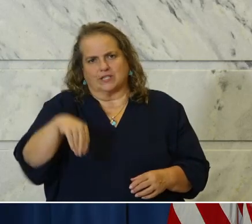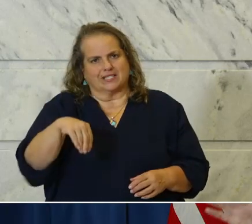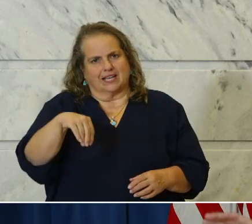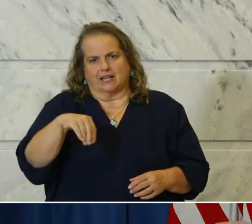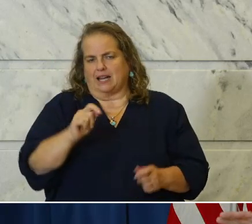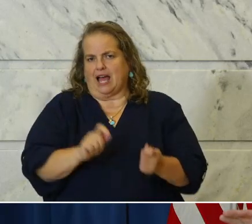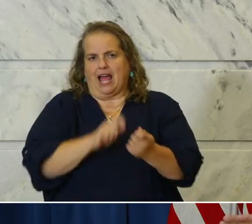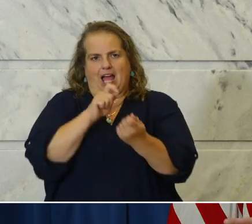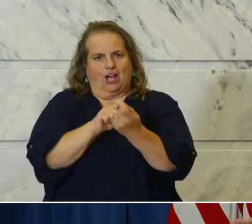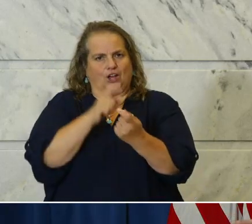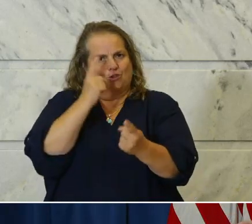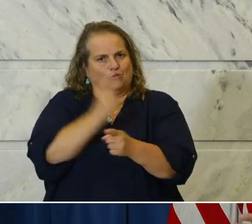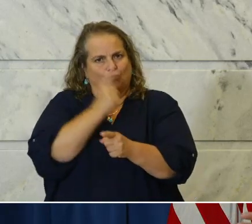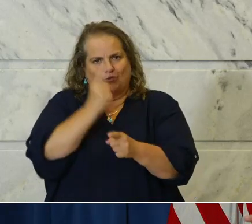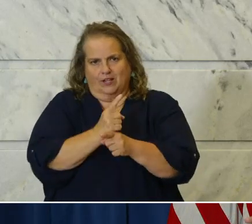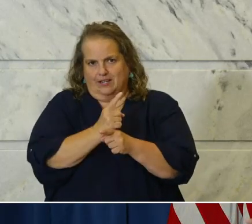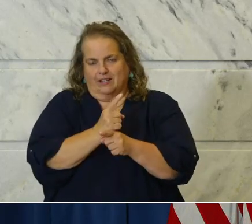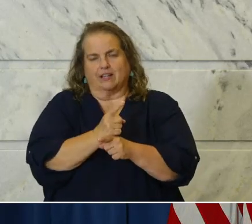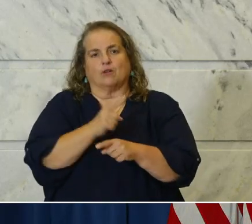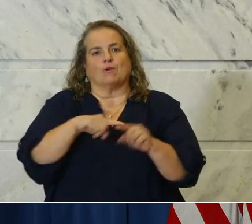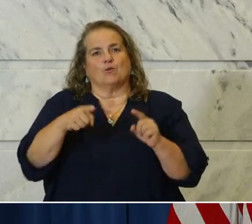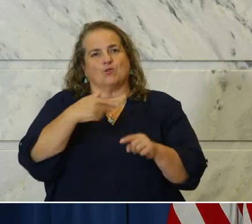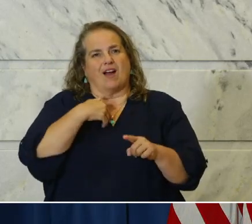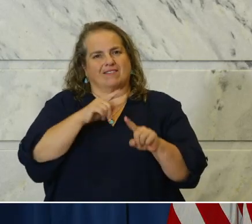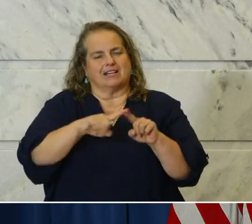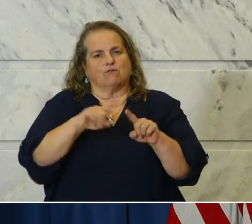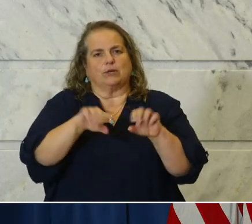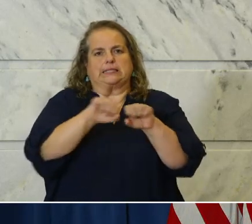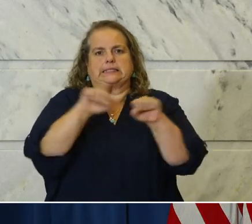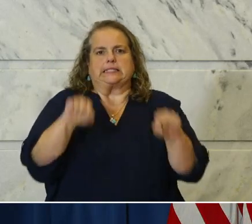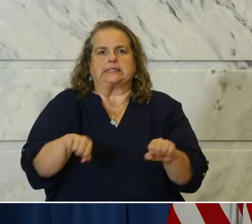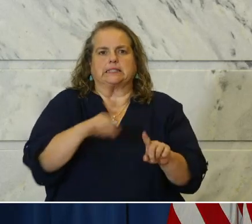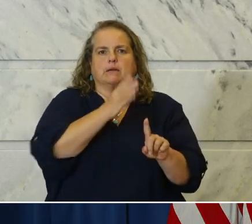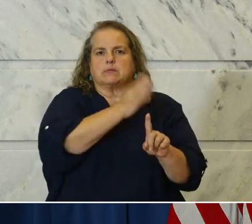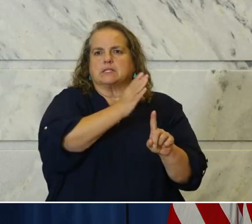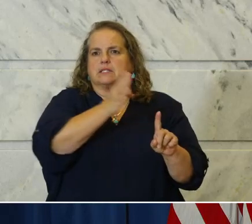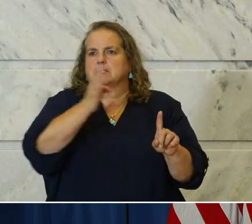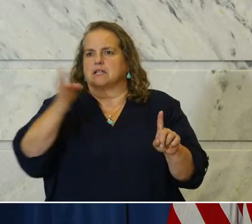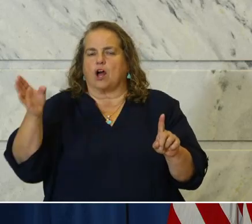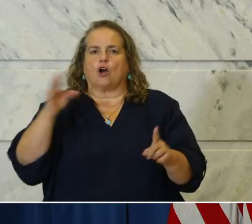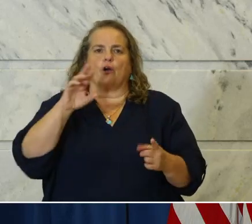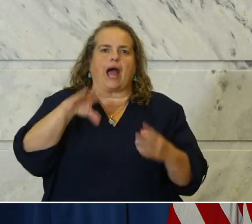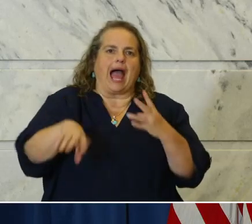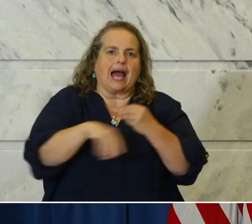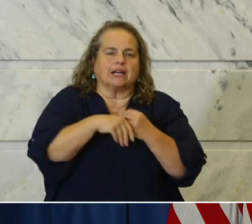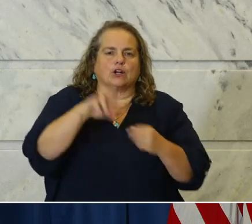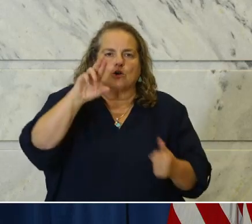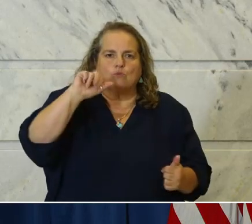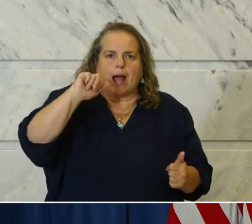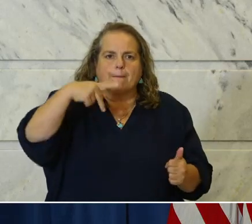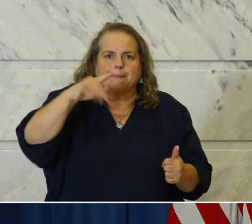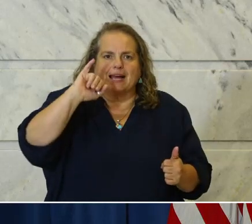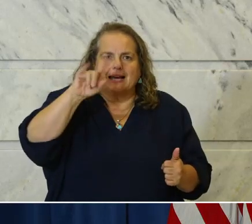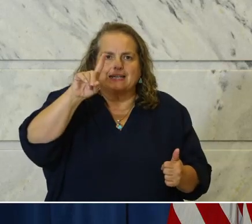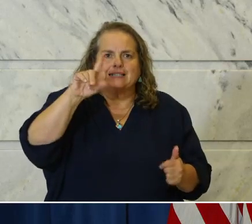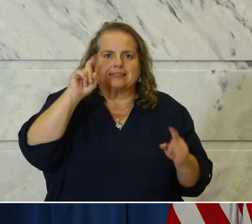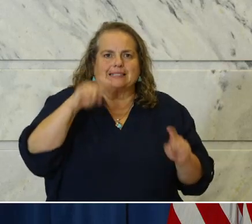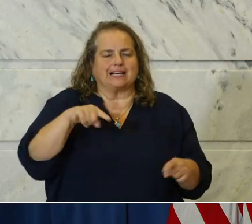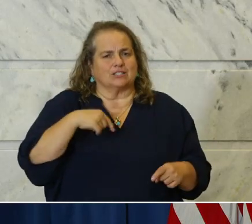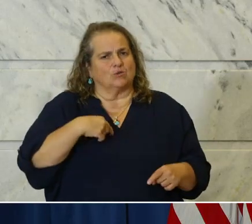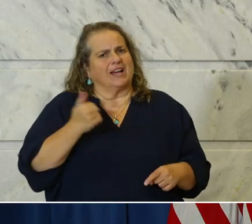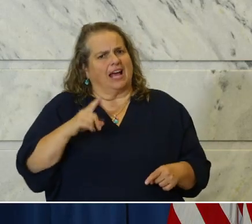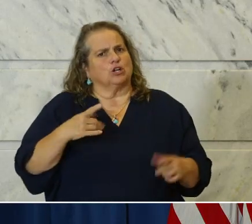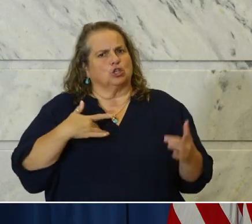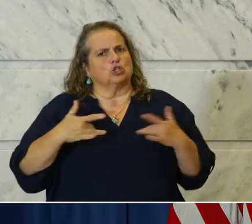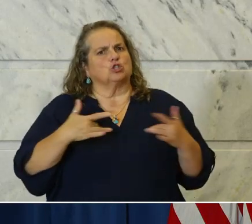across different systems, those original Abbott rapid tests, we had real concerns early